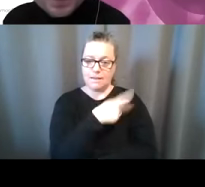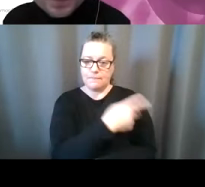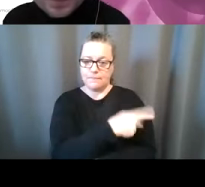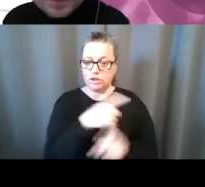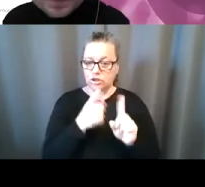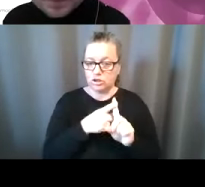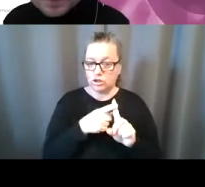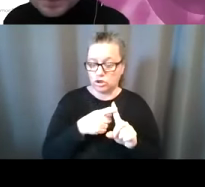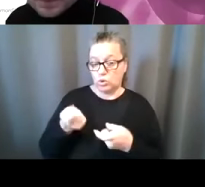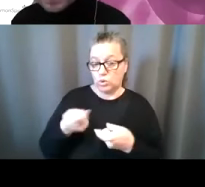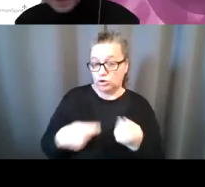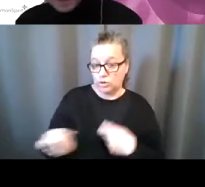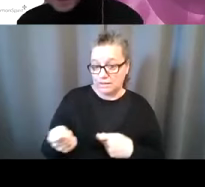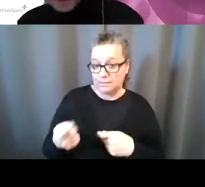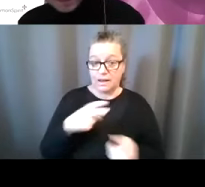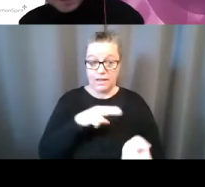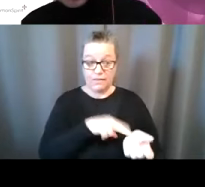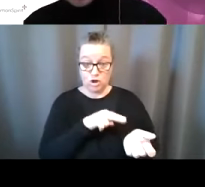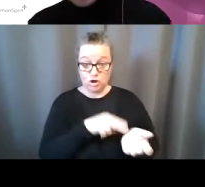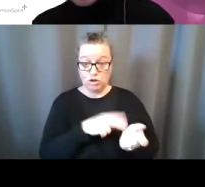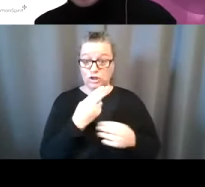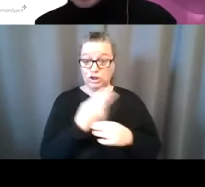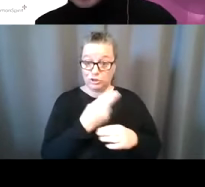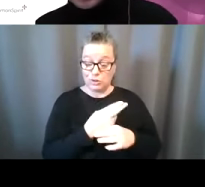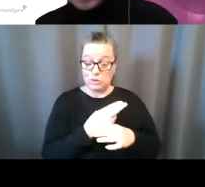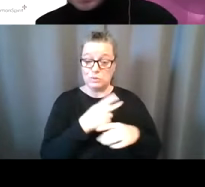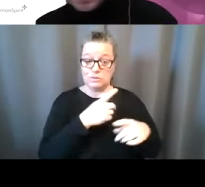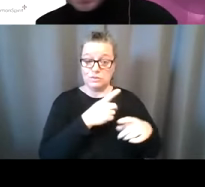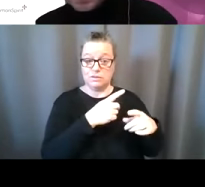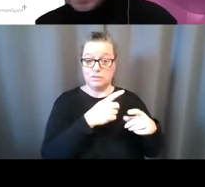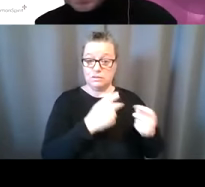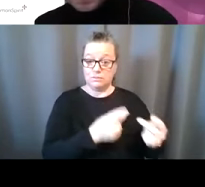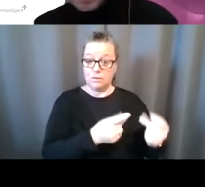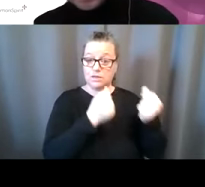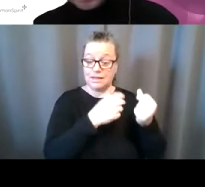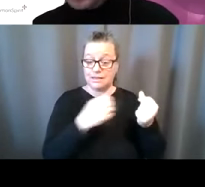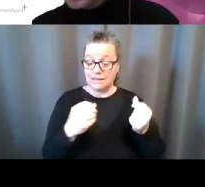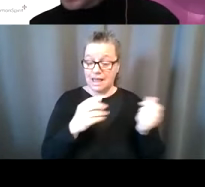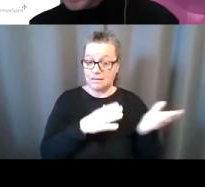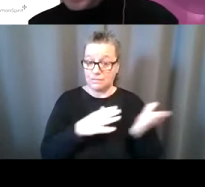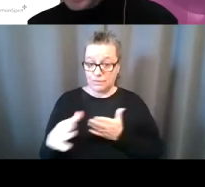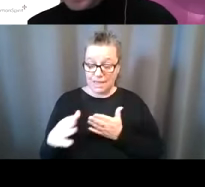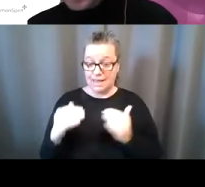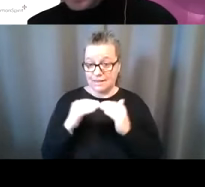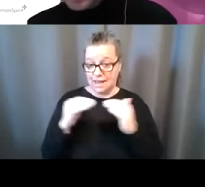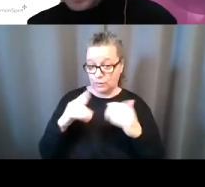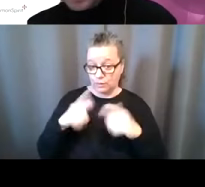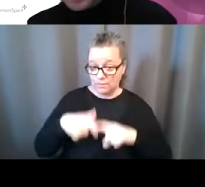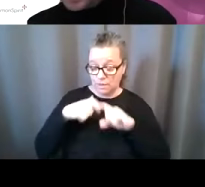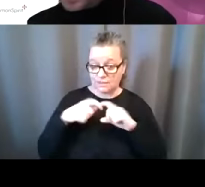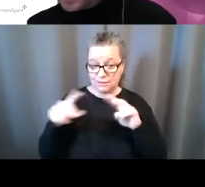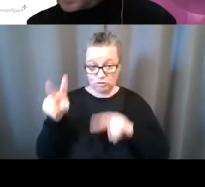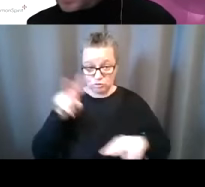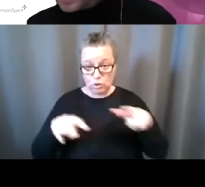nurse manager used both spontaneous and the planned equity pauses to get whole teams to look at these long accepted